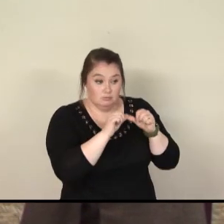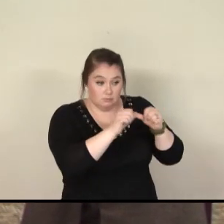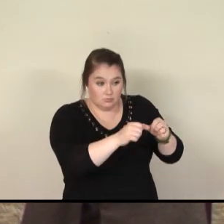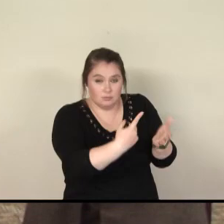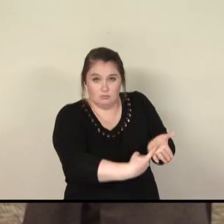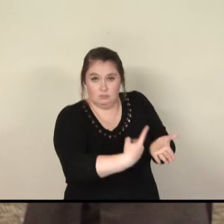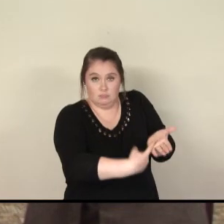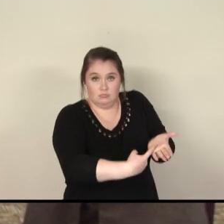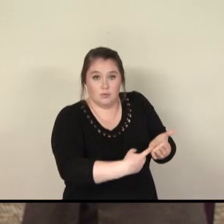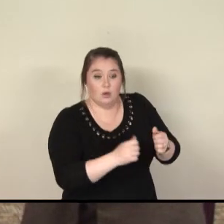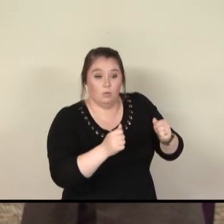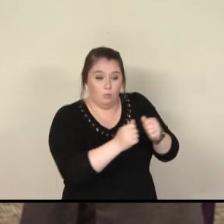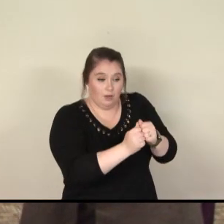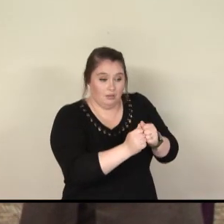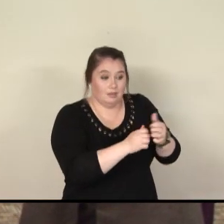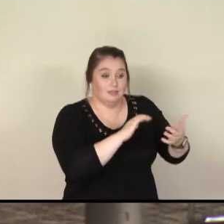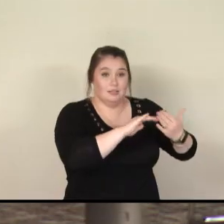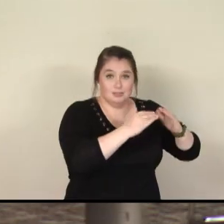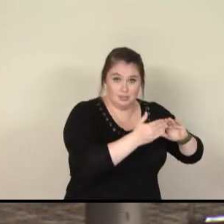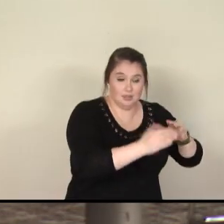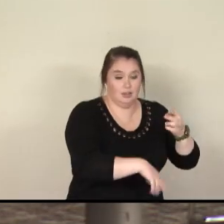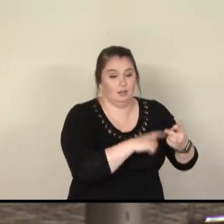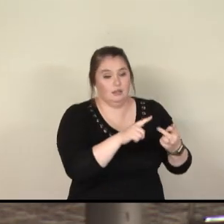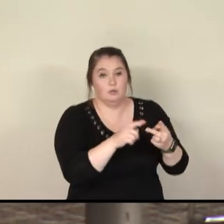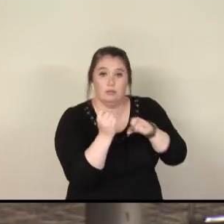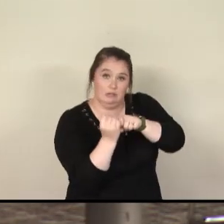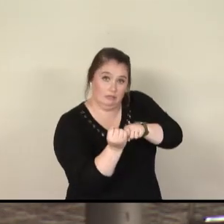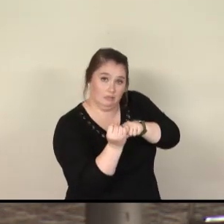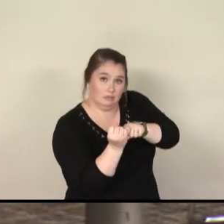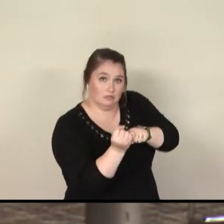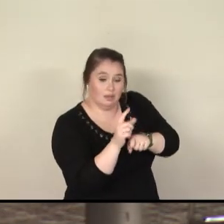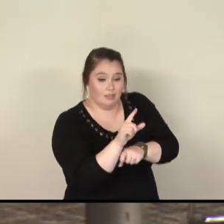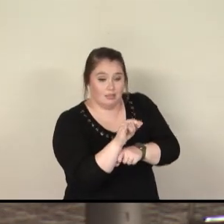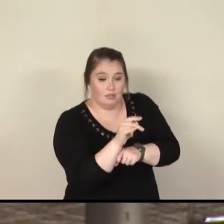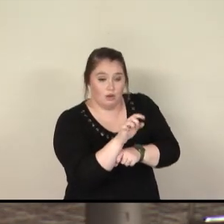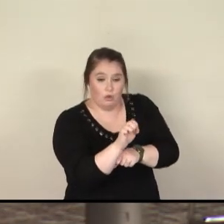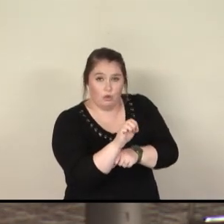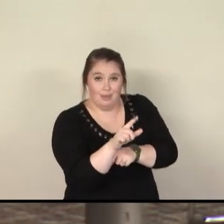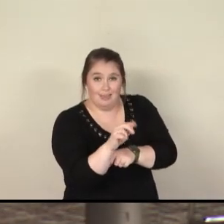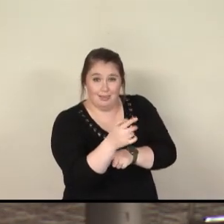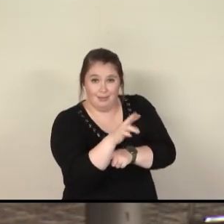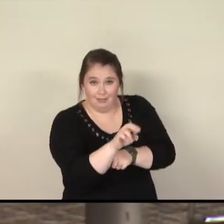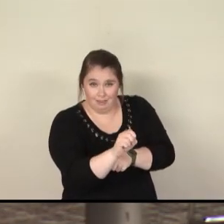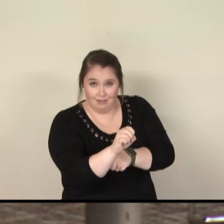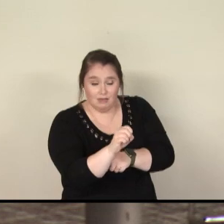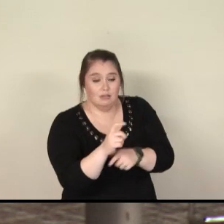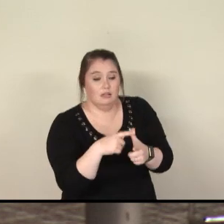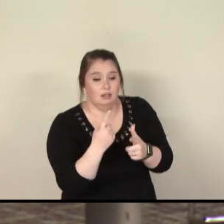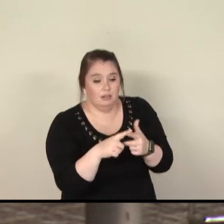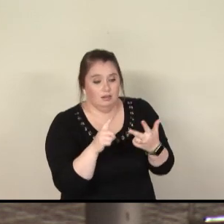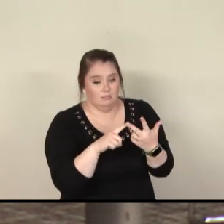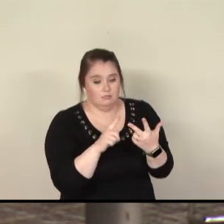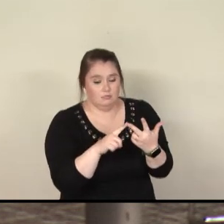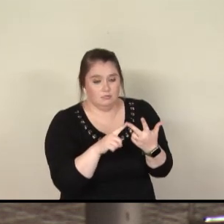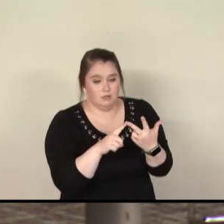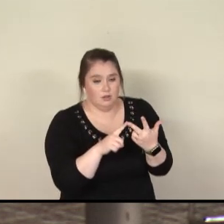with the city, with the Little League group, and then as well with Waco ISD to get to an end result. So it's about approach.